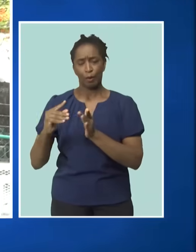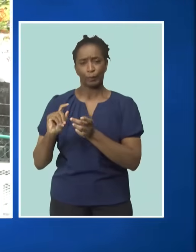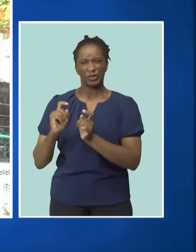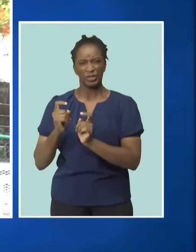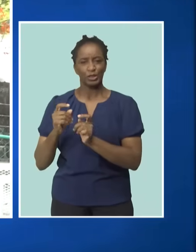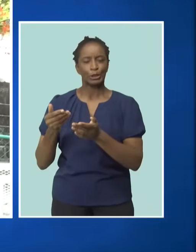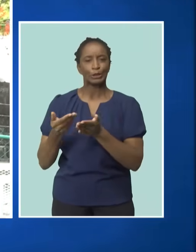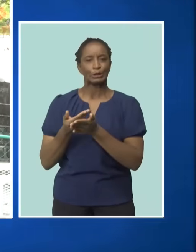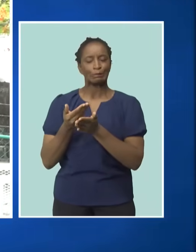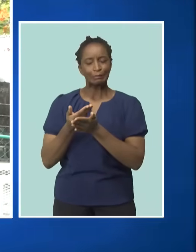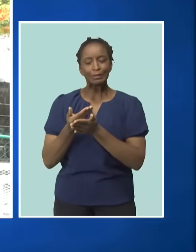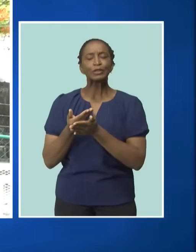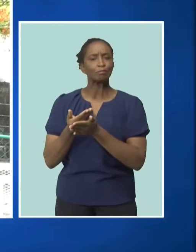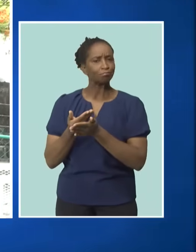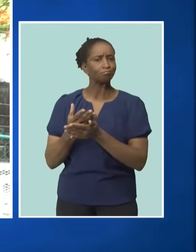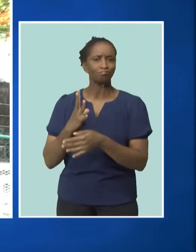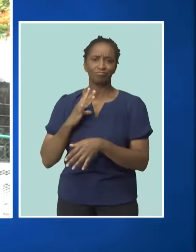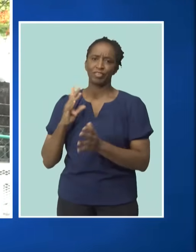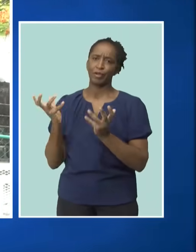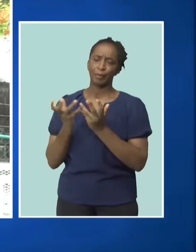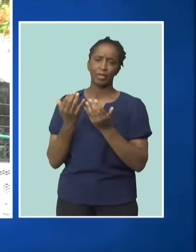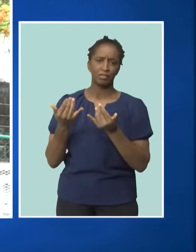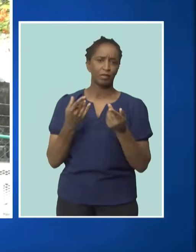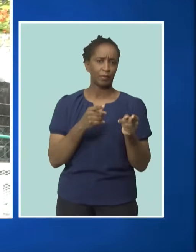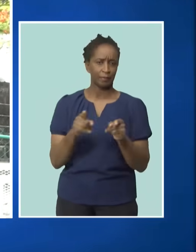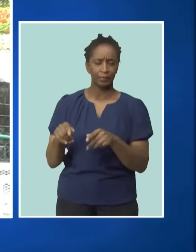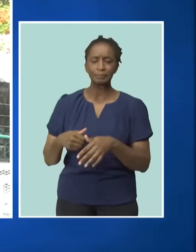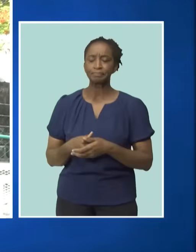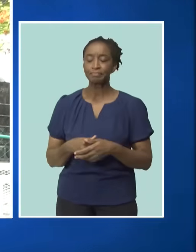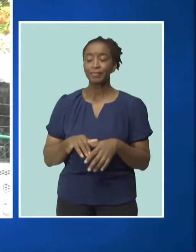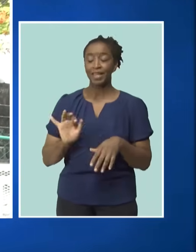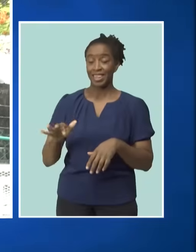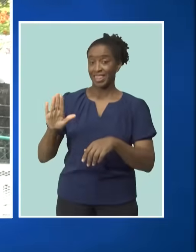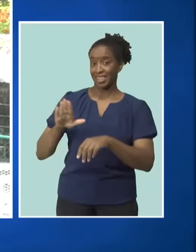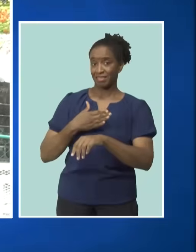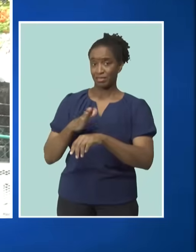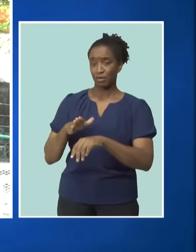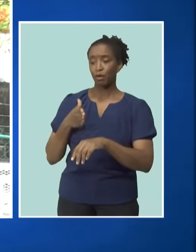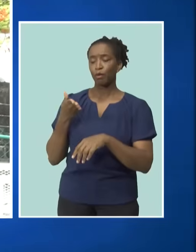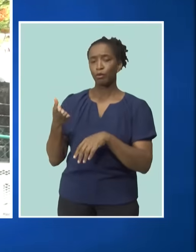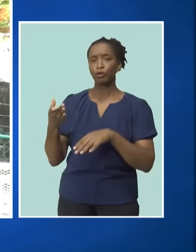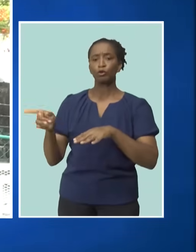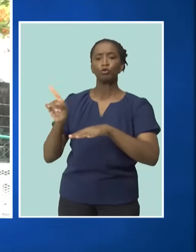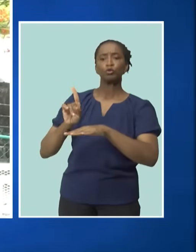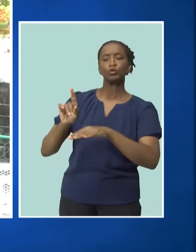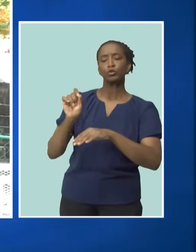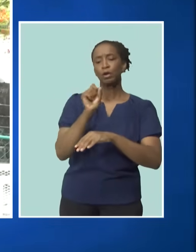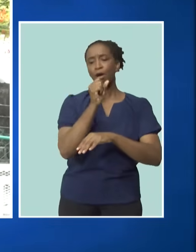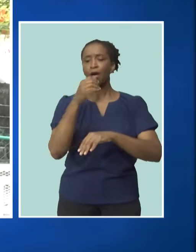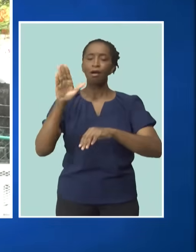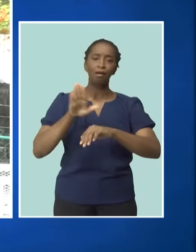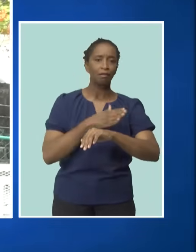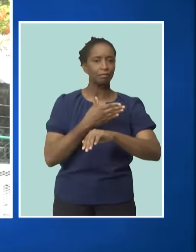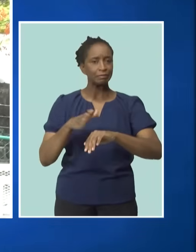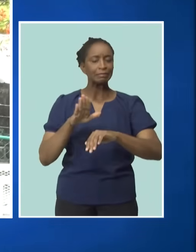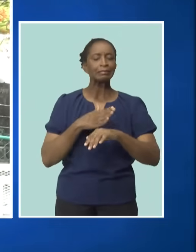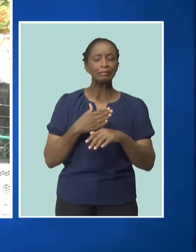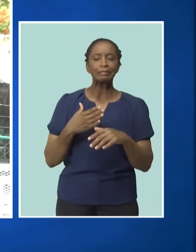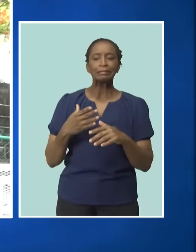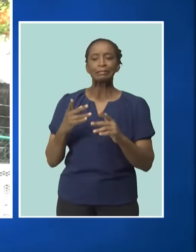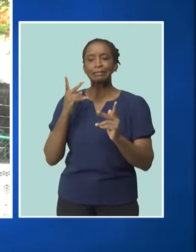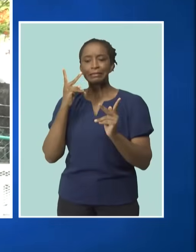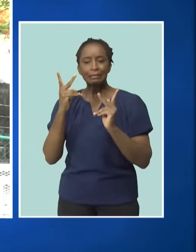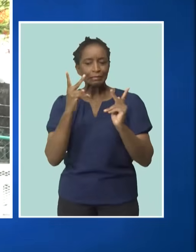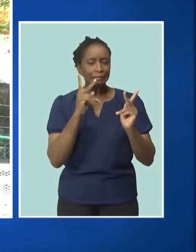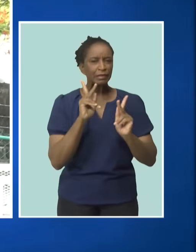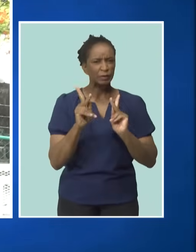hope that as you go through the journey, you will come to the realization that I came to probably